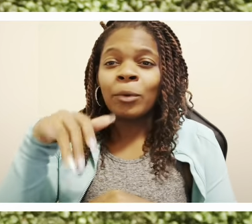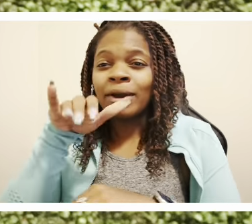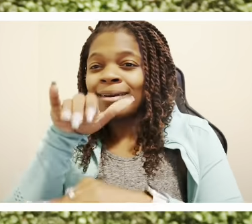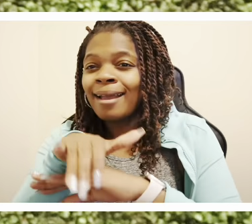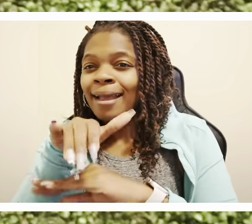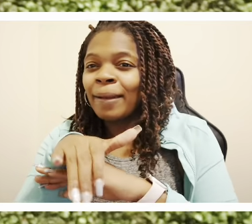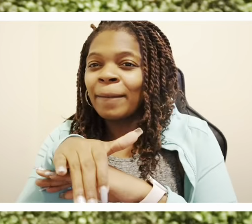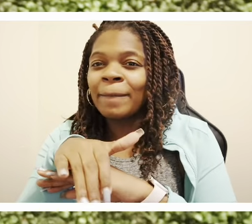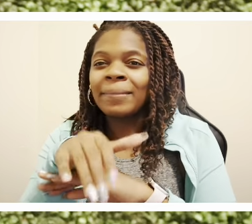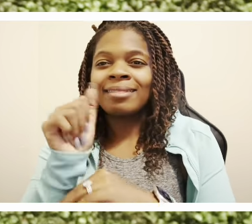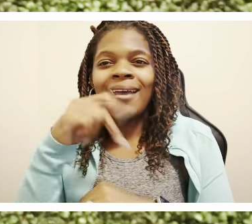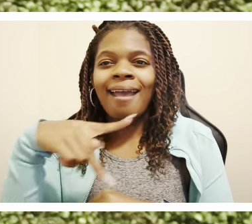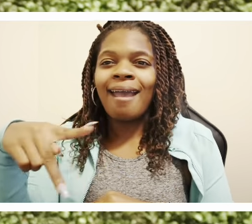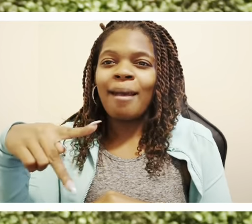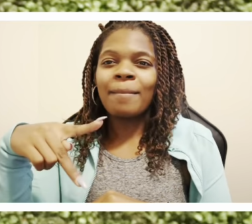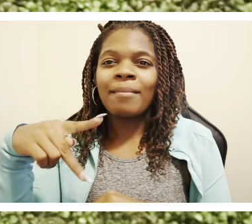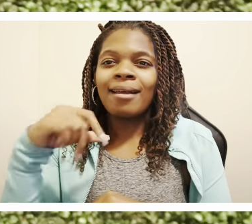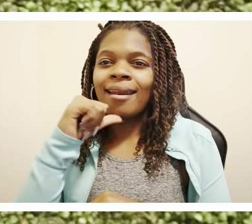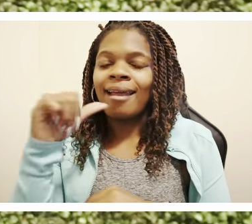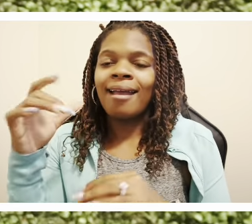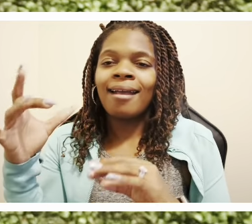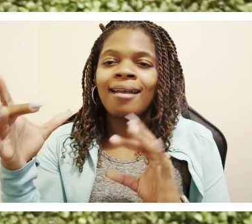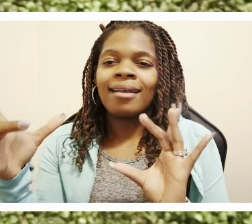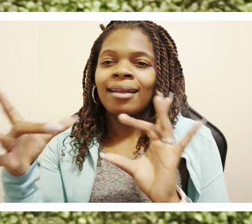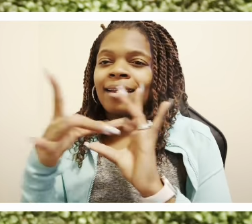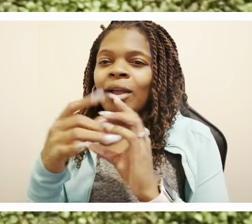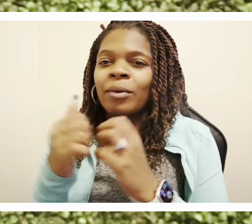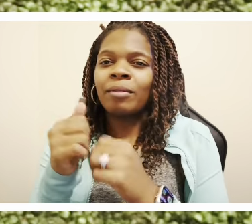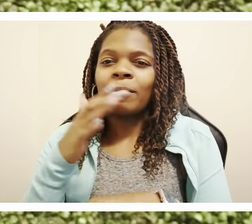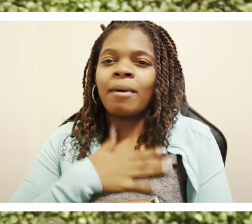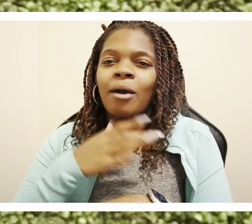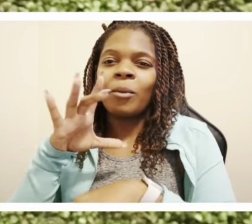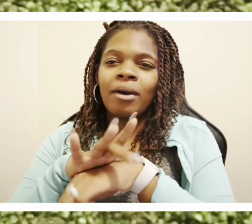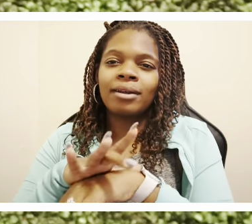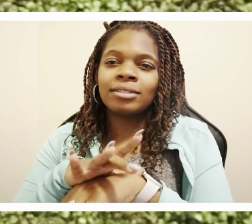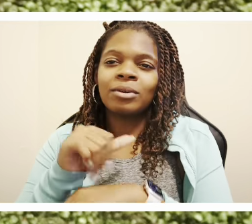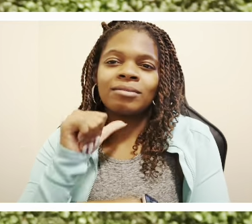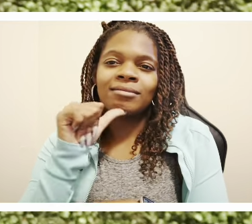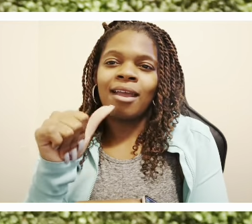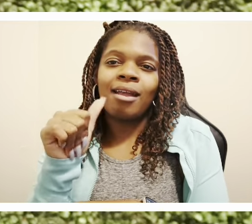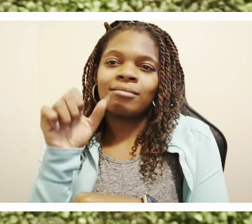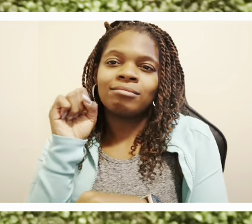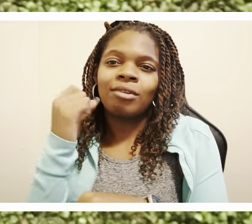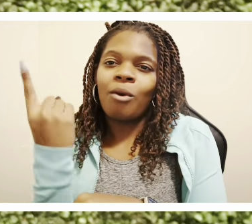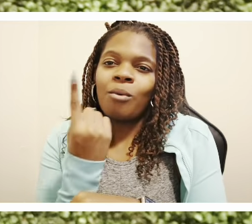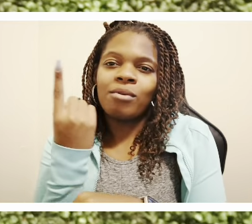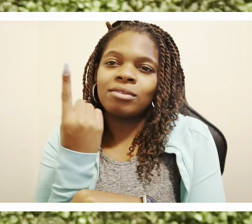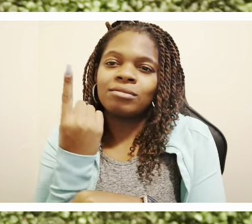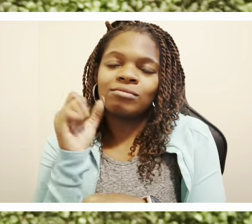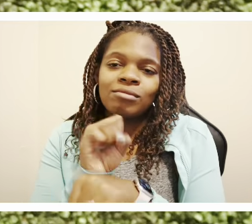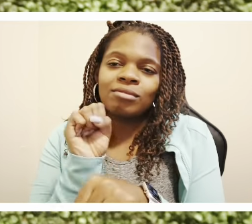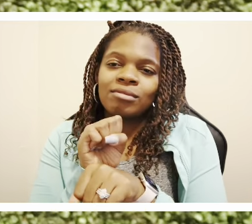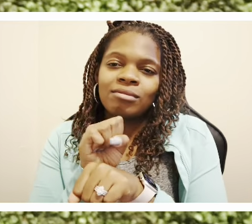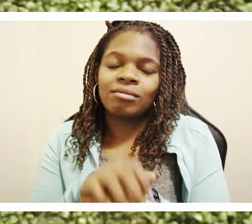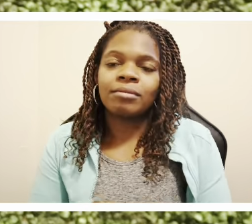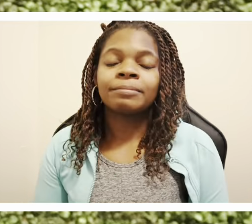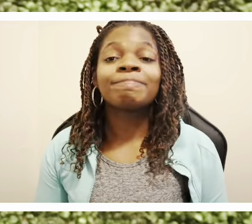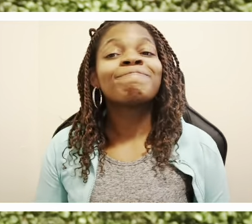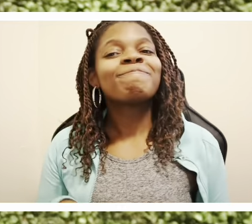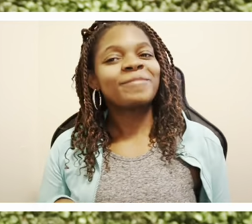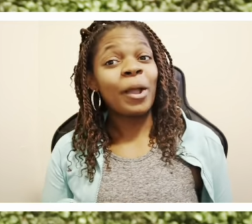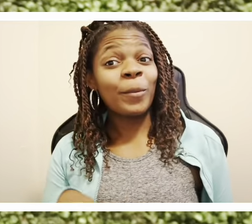though it could track sleep with naps and going to bed, the app was tweaking on my end, so I didn't always get that